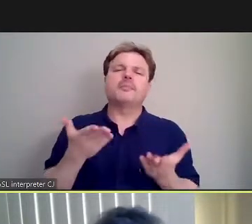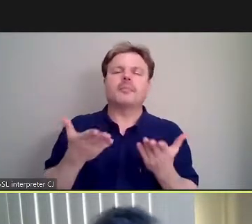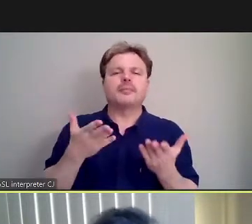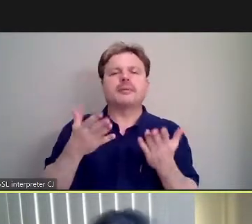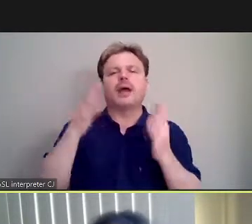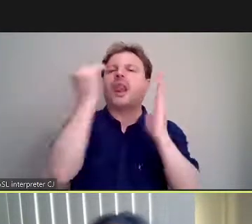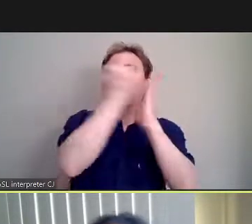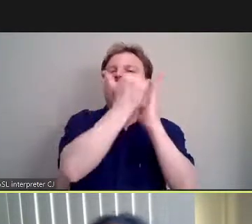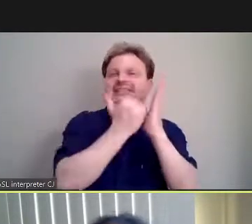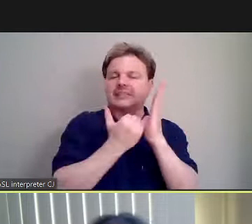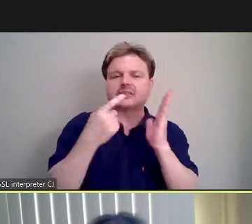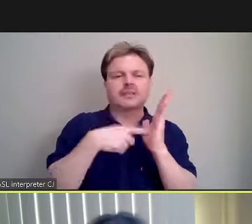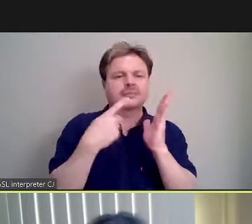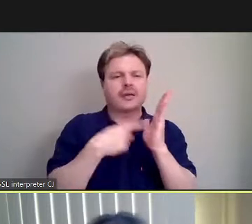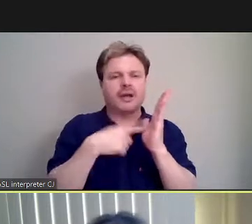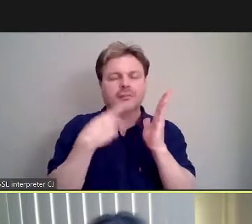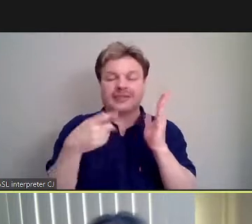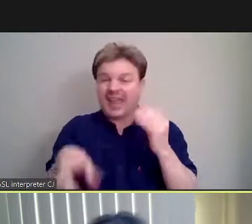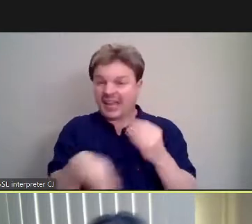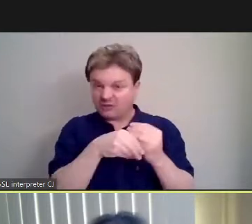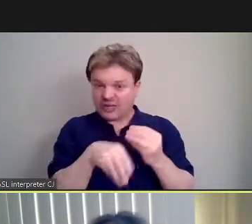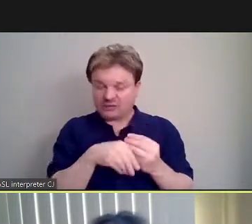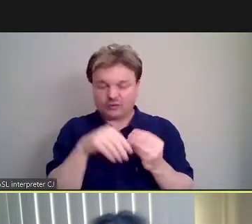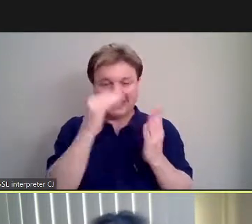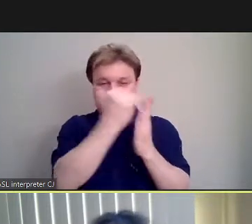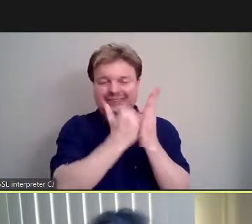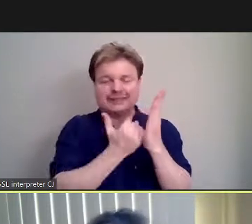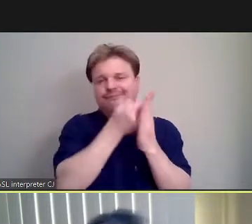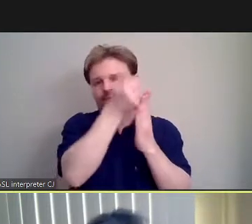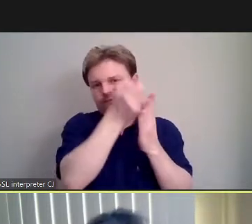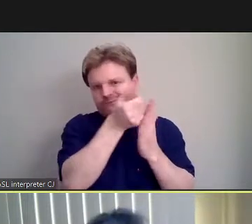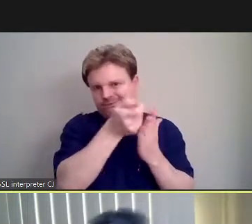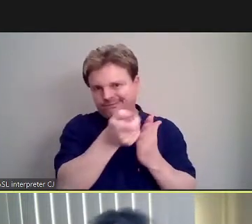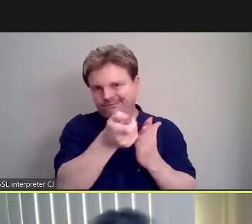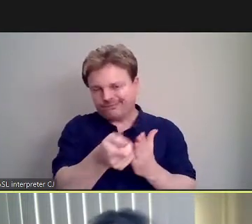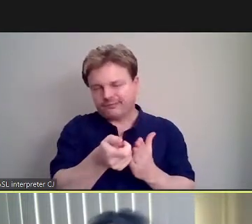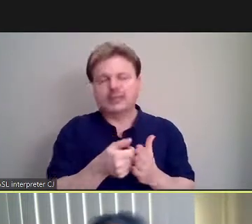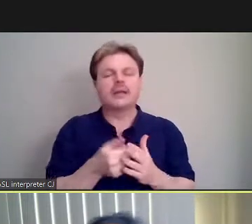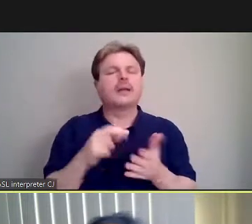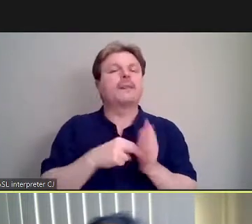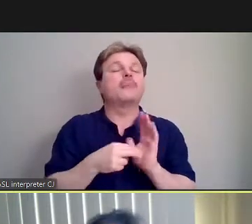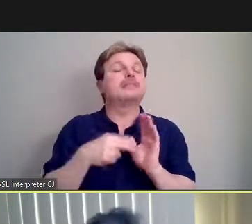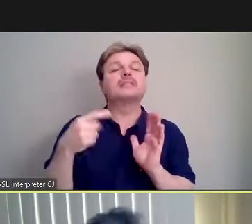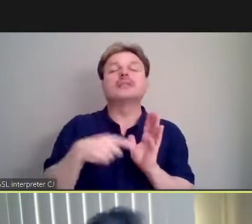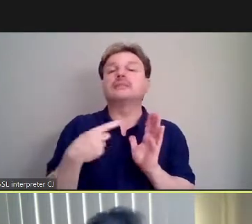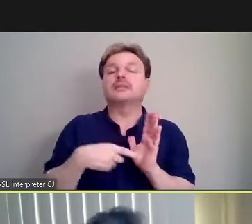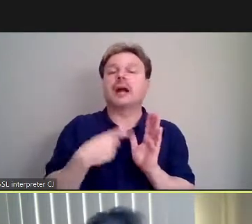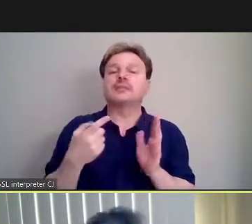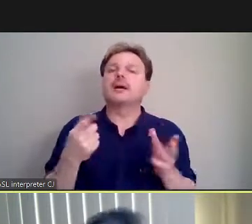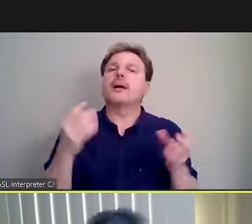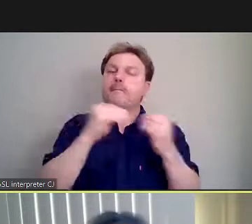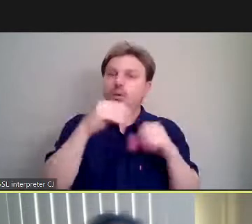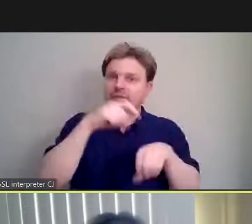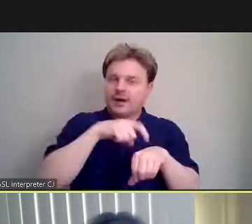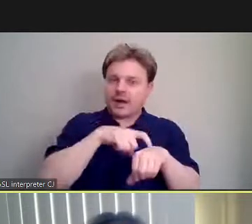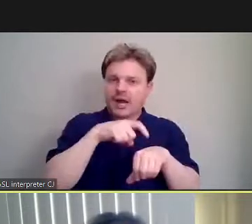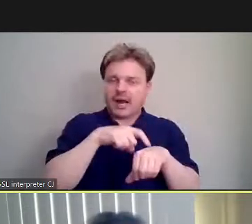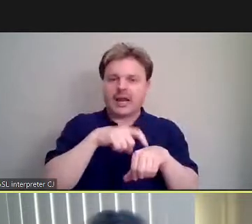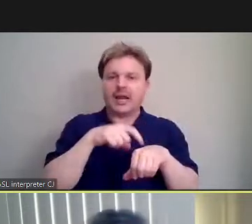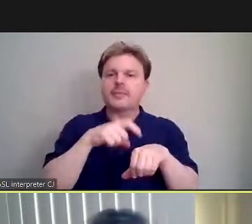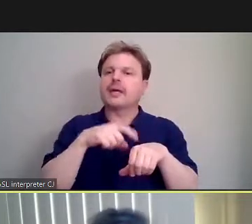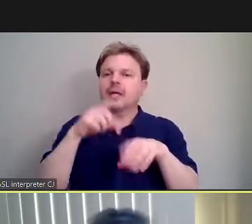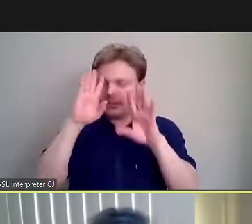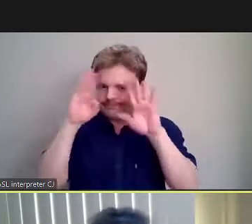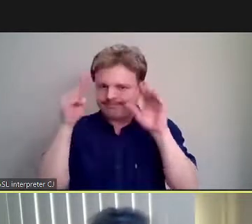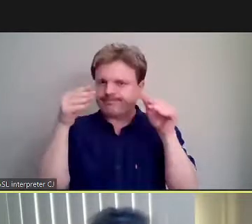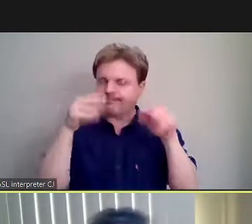lessons sometimes, which means that sometimes more time is dedicated to an assignment. But